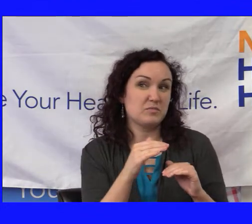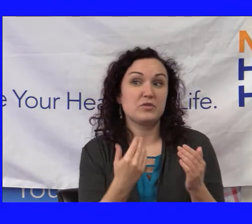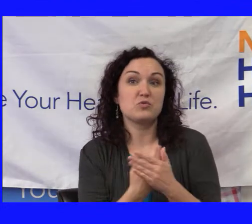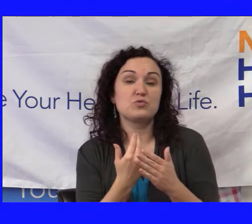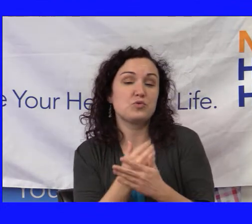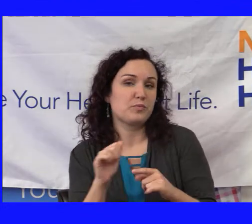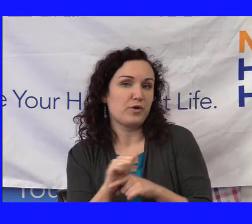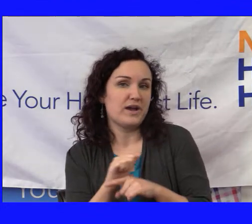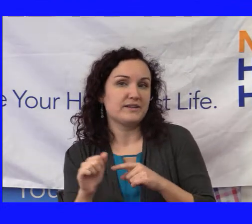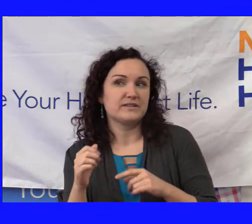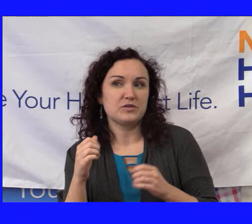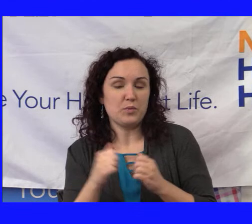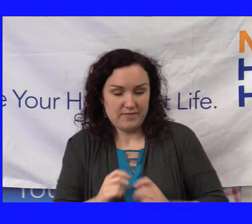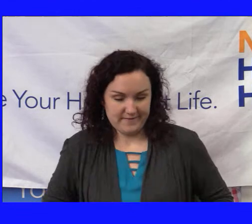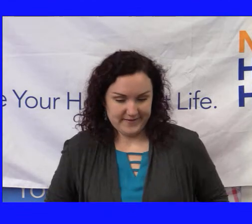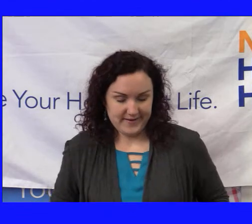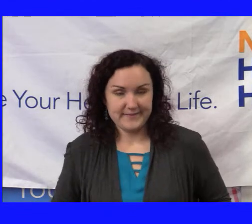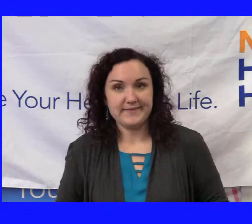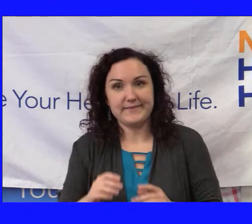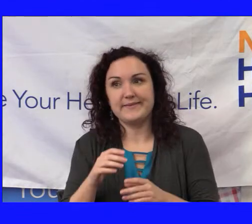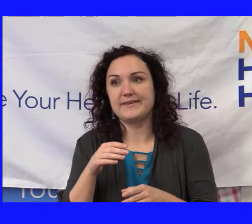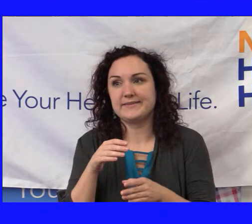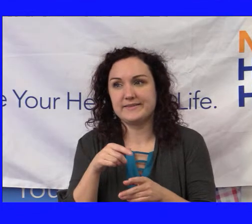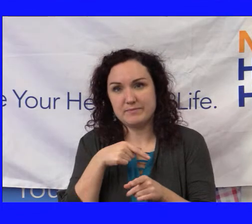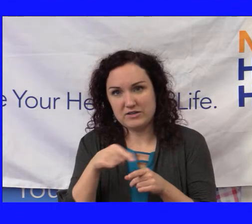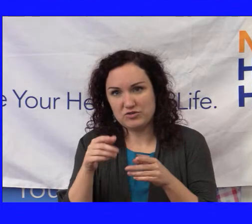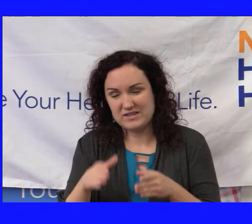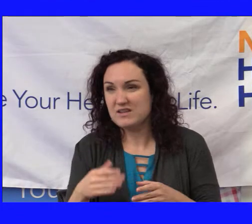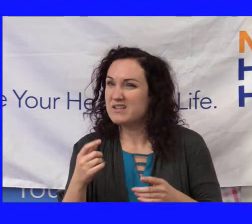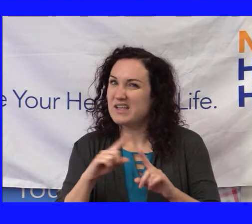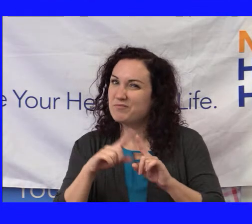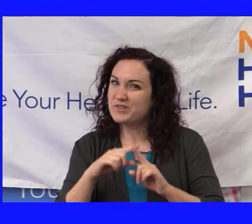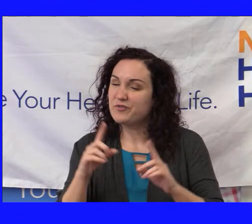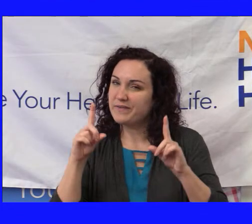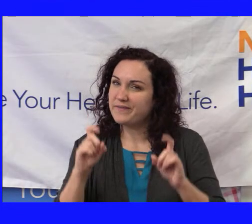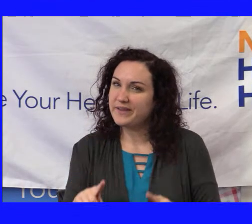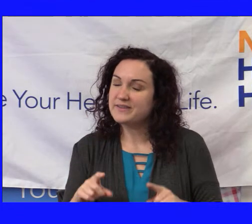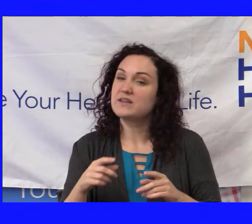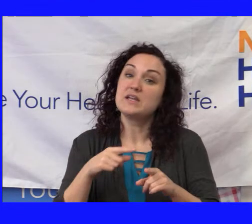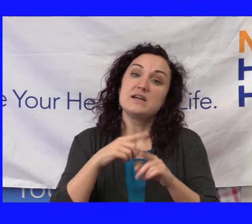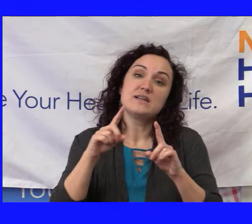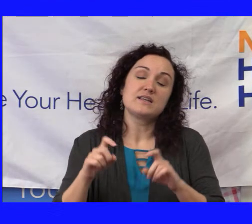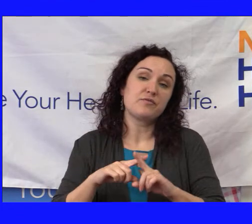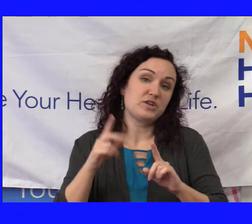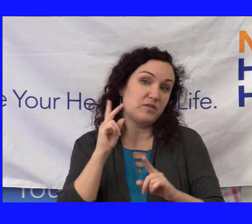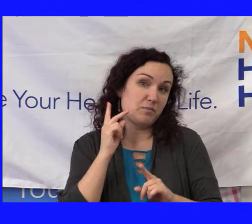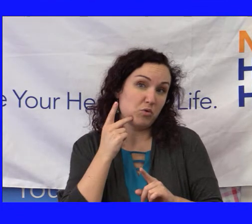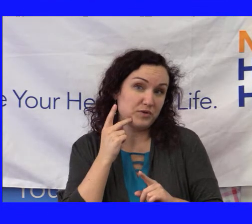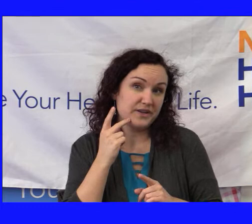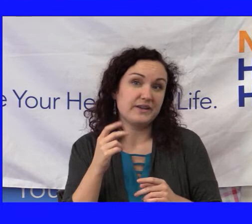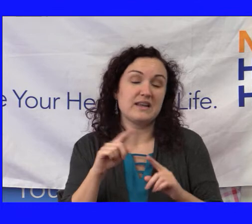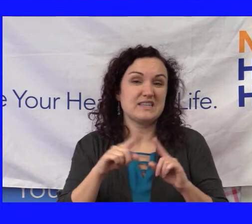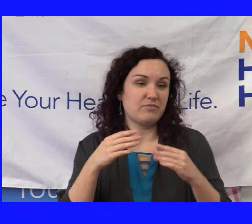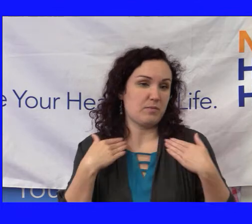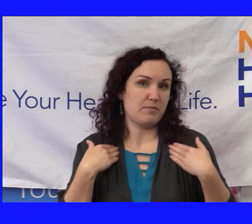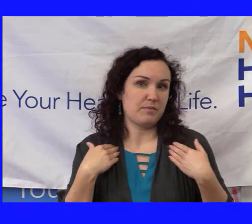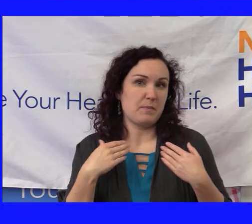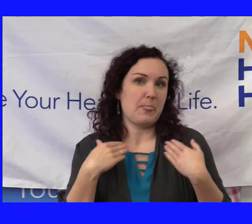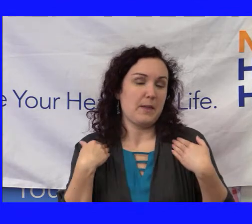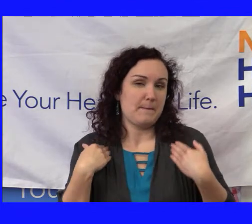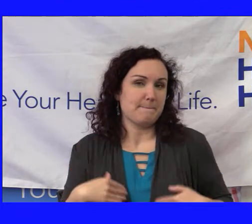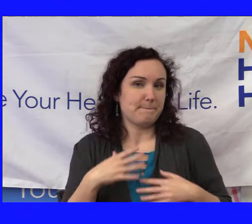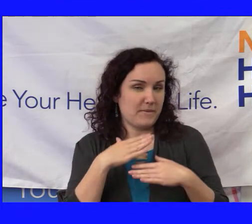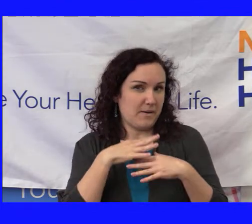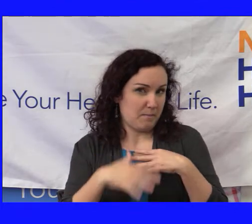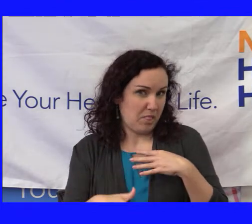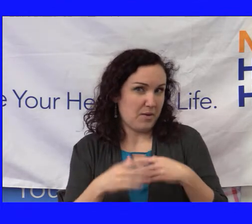a different equation that is much more costly. I should say a different test, testing for a different protein as a filtered product in the blood. It's much more expensive. It's